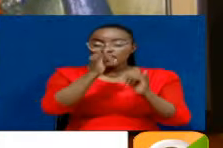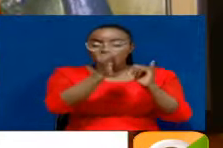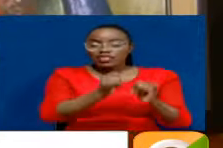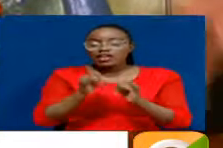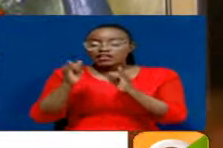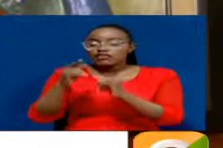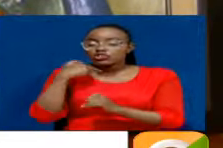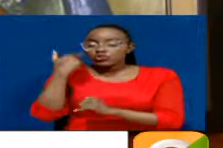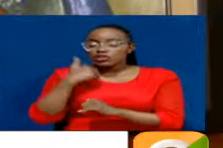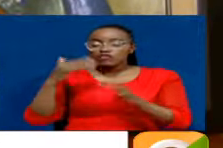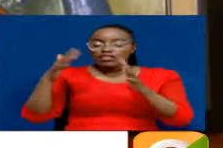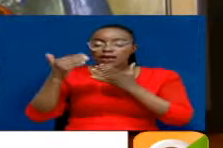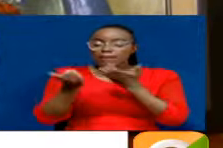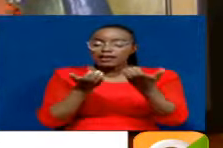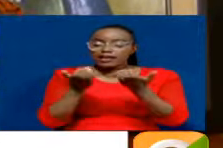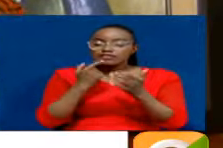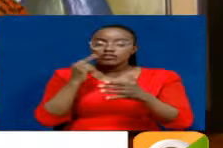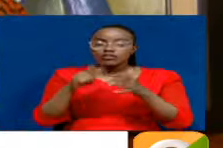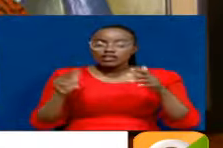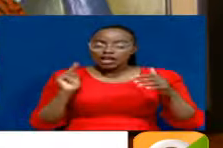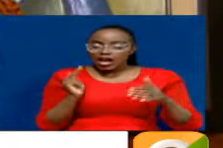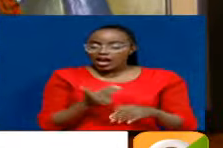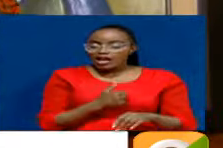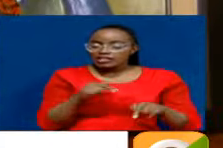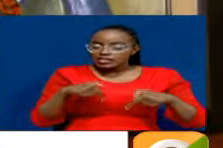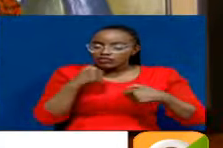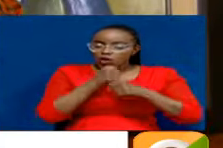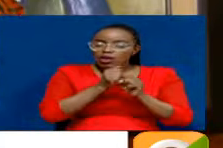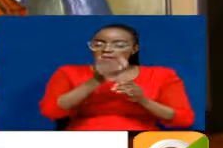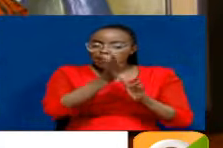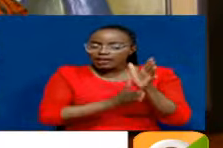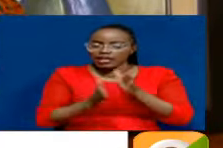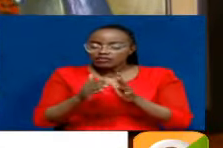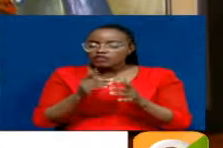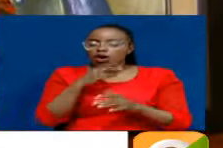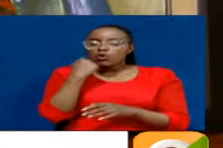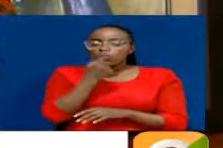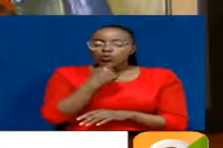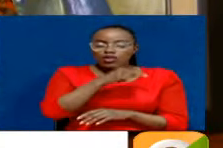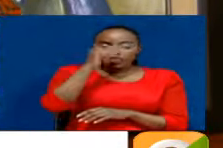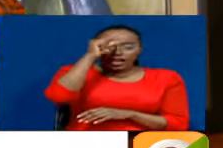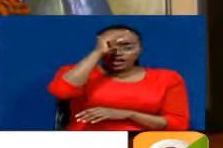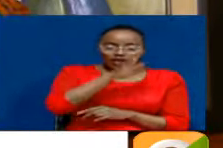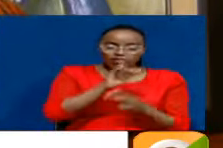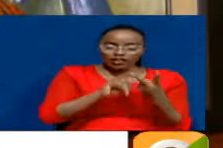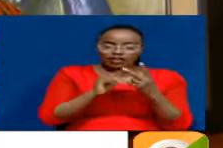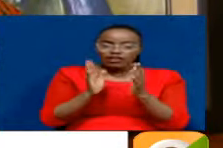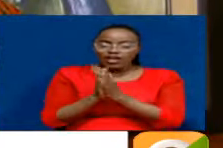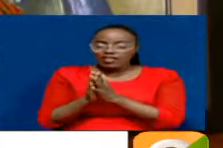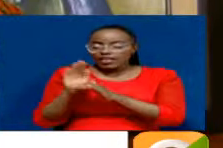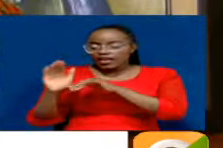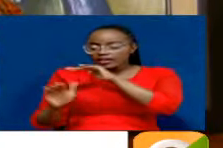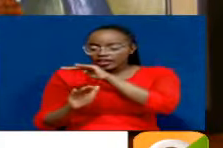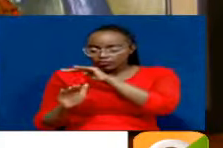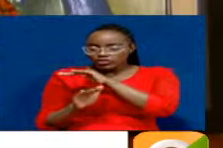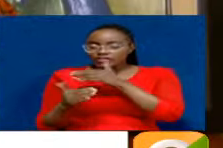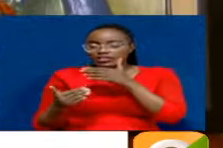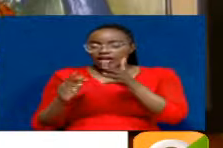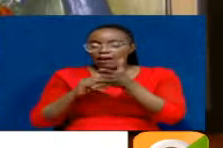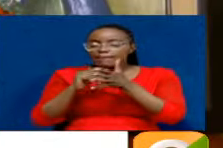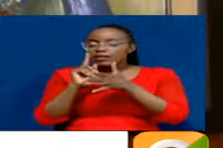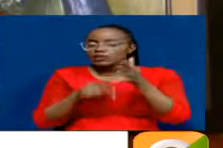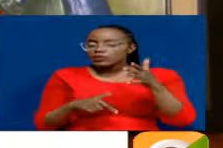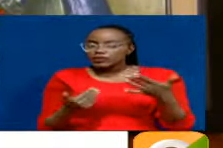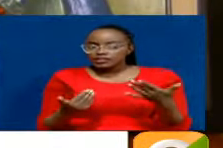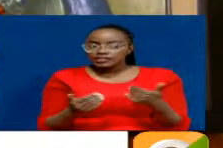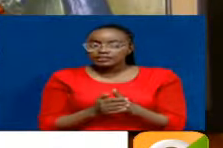who are running the biggest business saying, we are the ones who made the arrangement between the governor and the running mate. This means